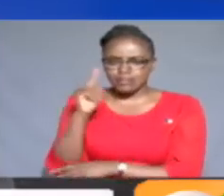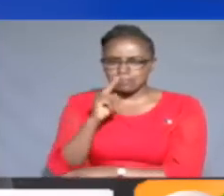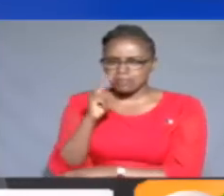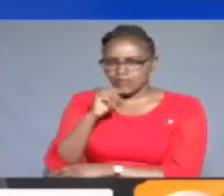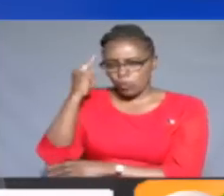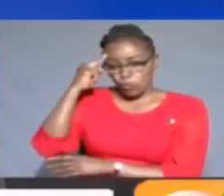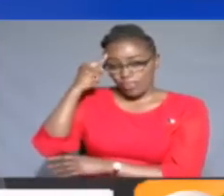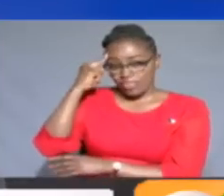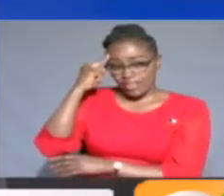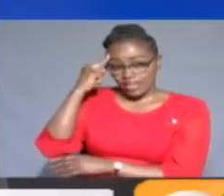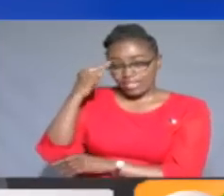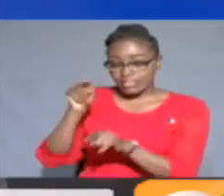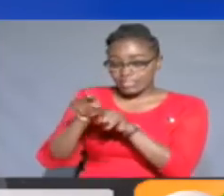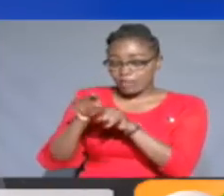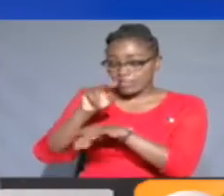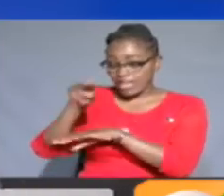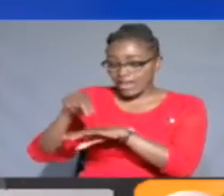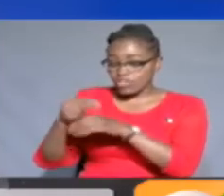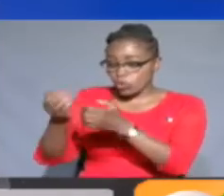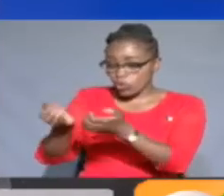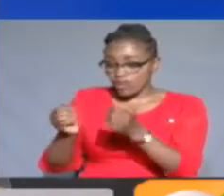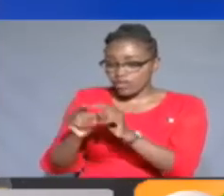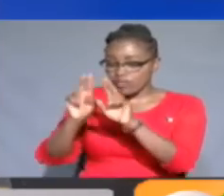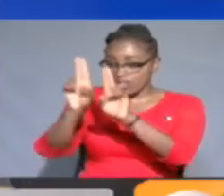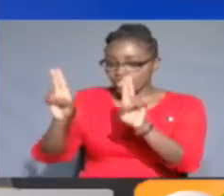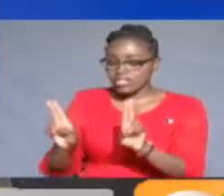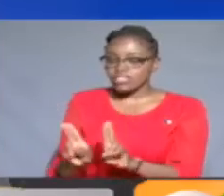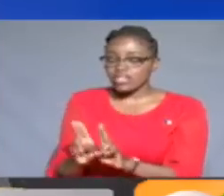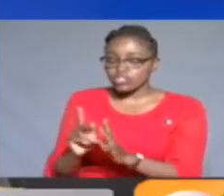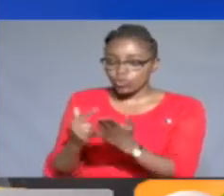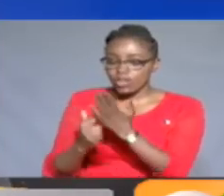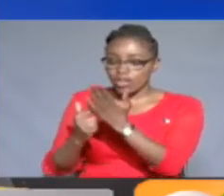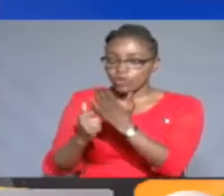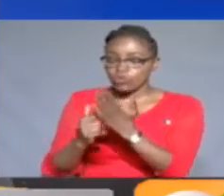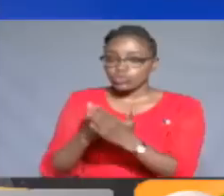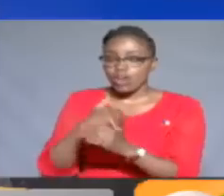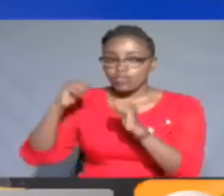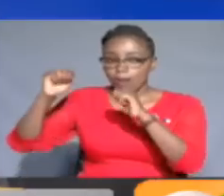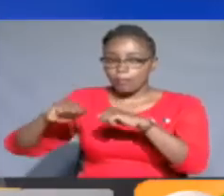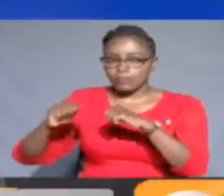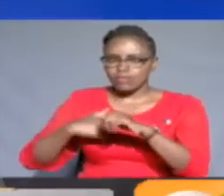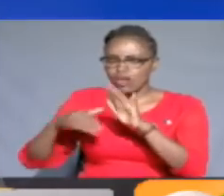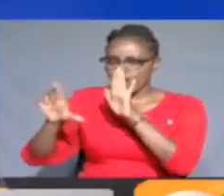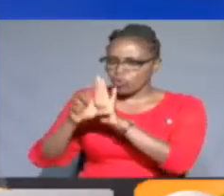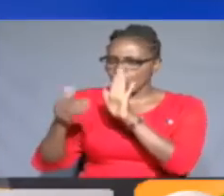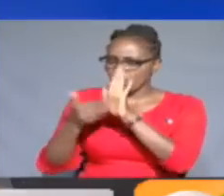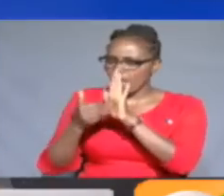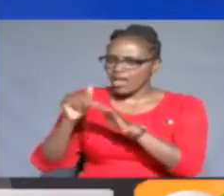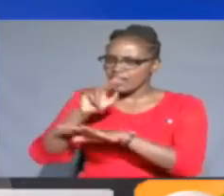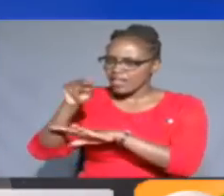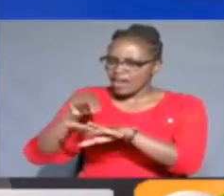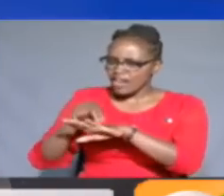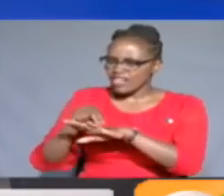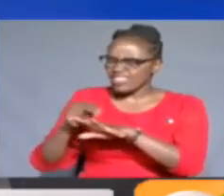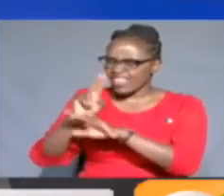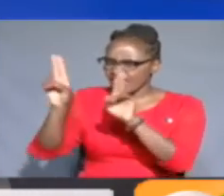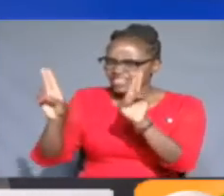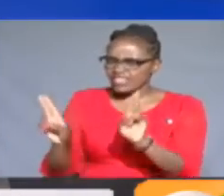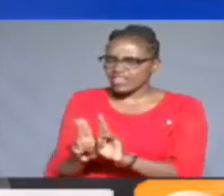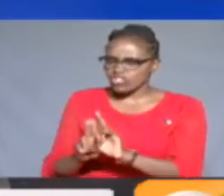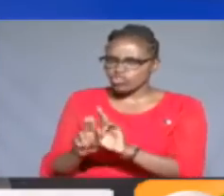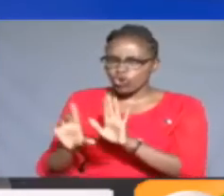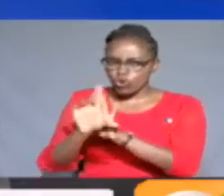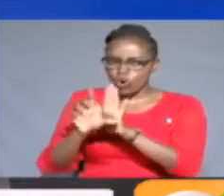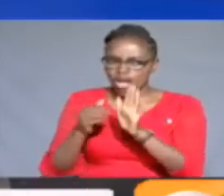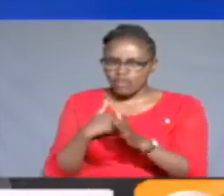think as a nation we need it, we can have international negotiations. There are laws, international laws, like TRIPS,